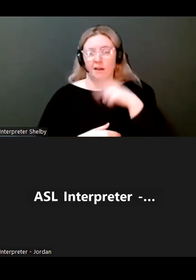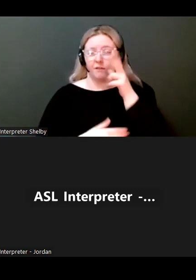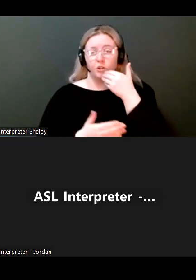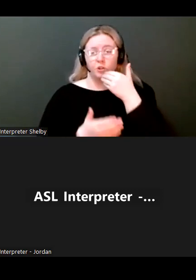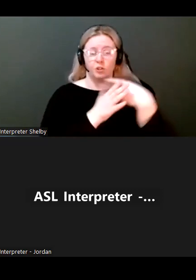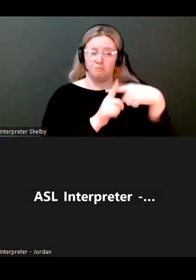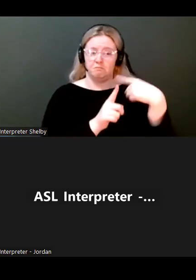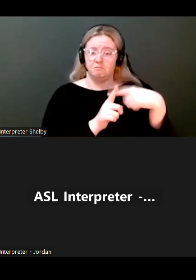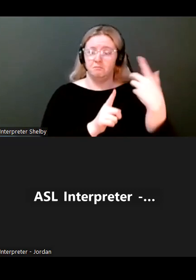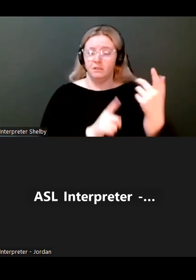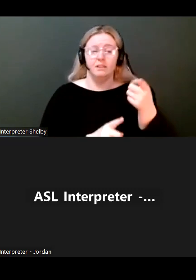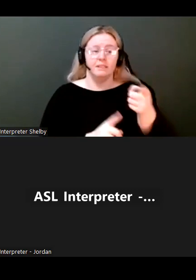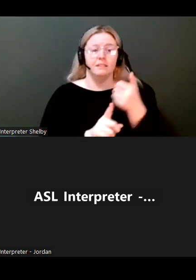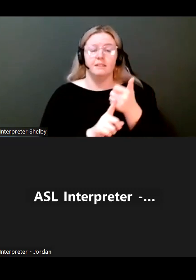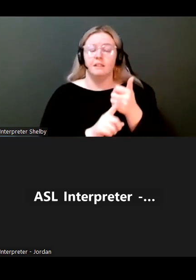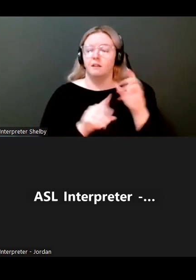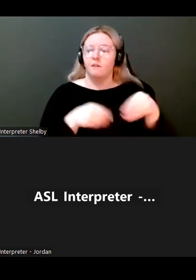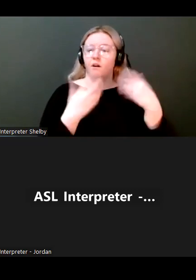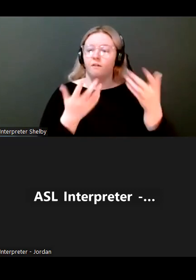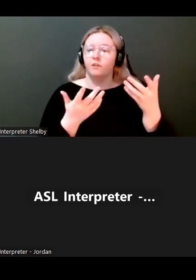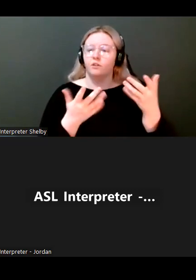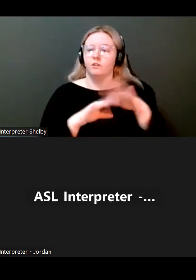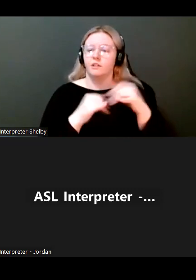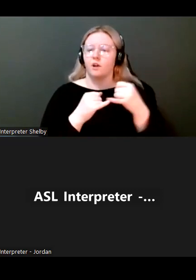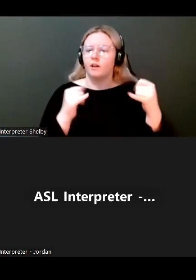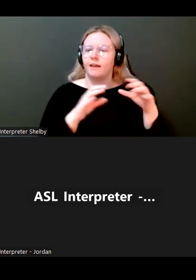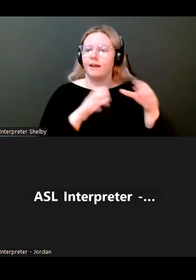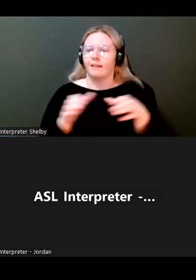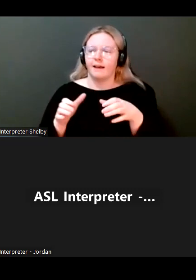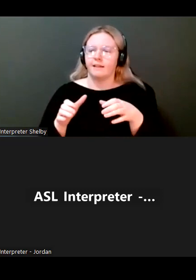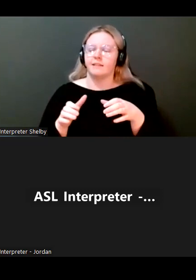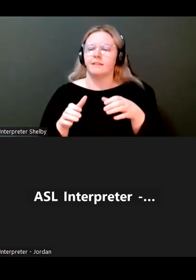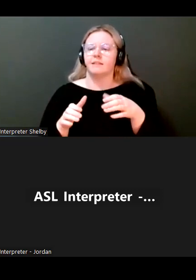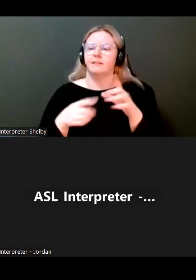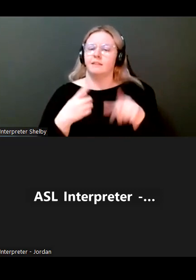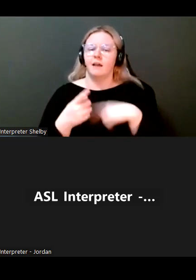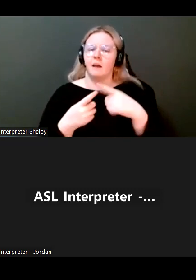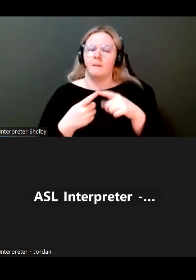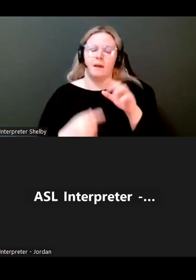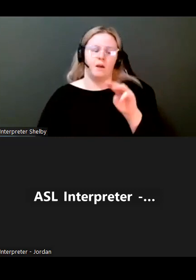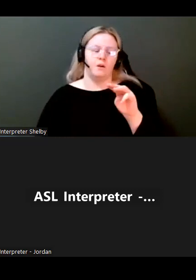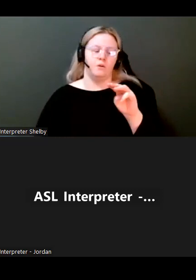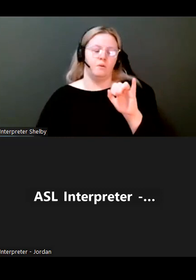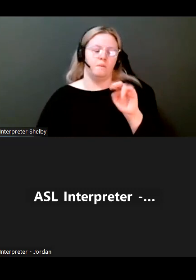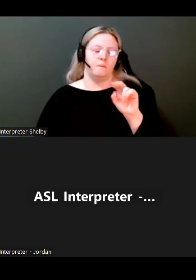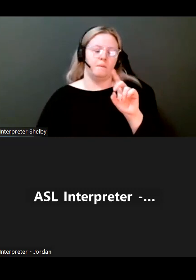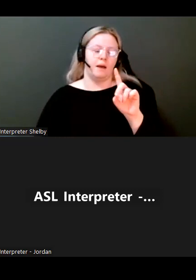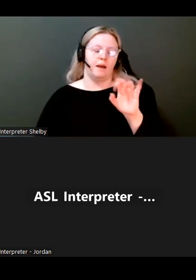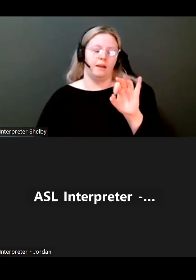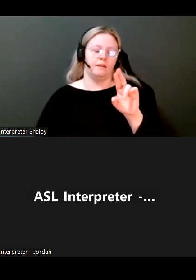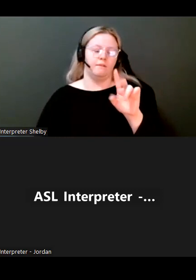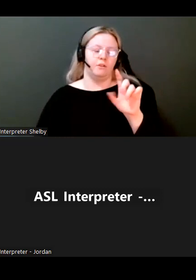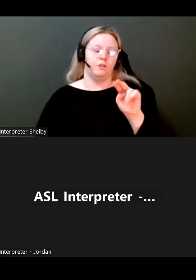it offers, you know, some online classes on mindfulness as well as movement,